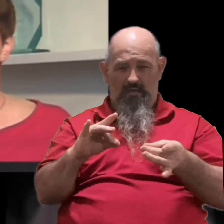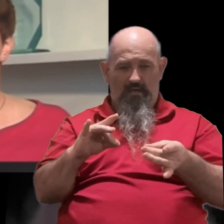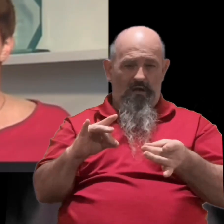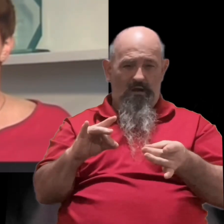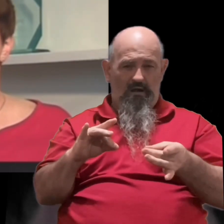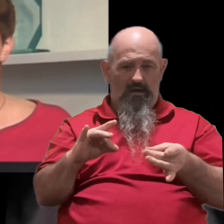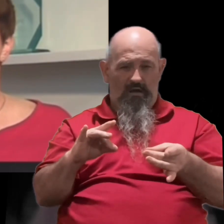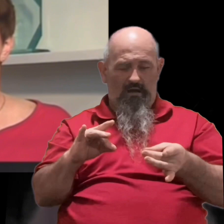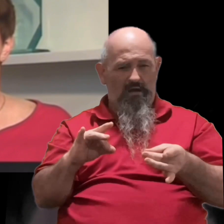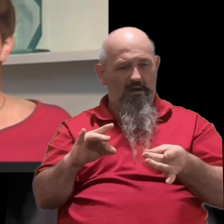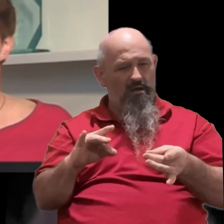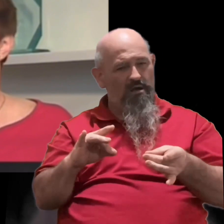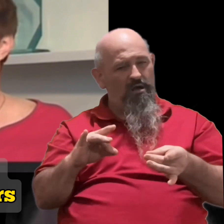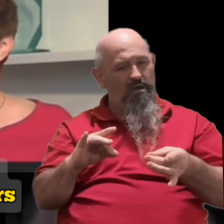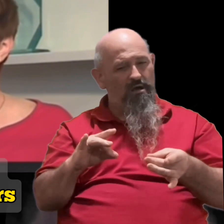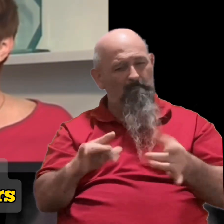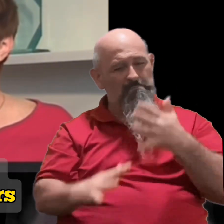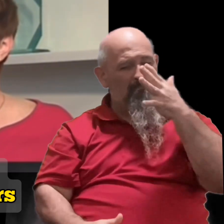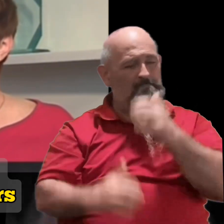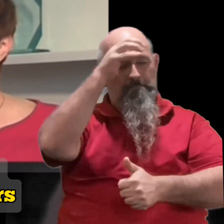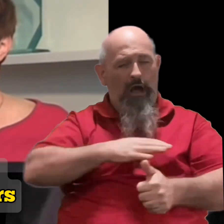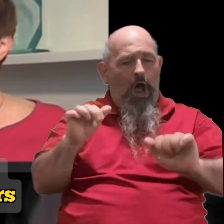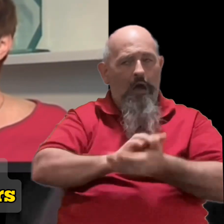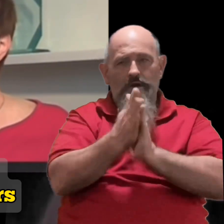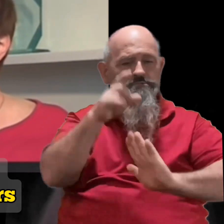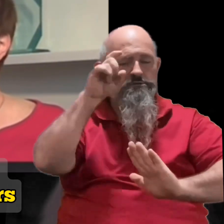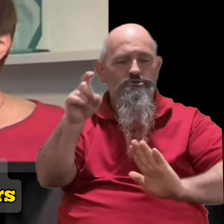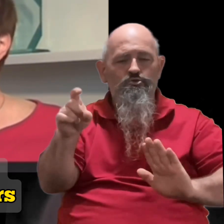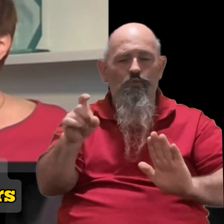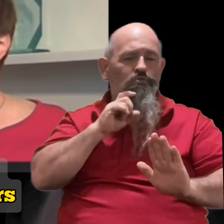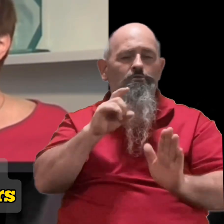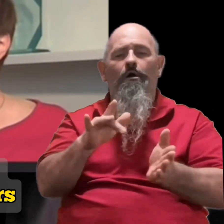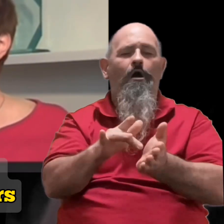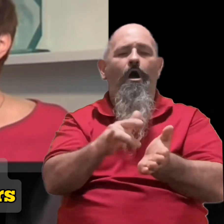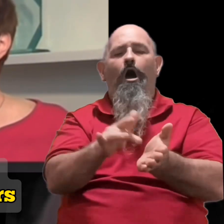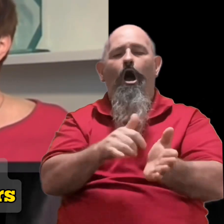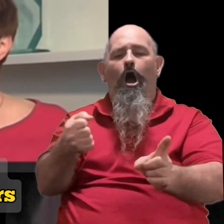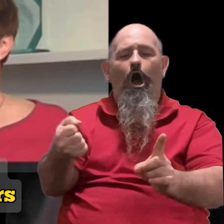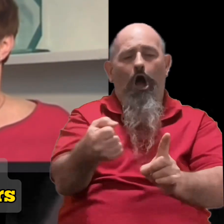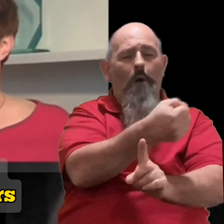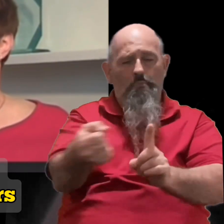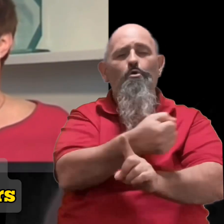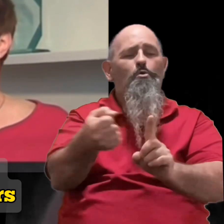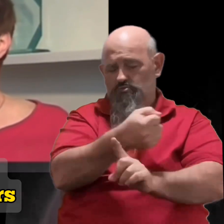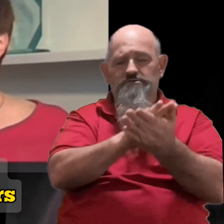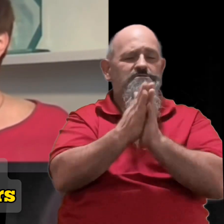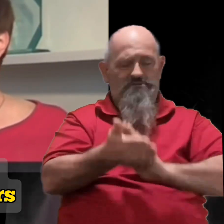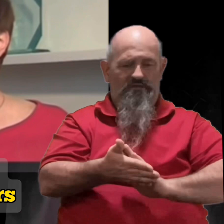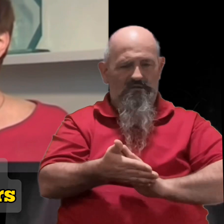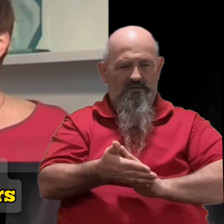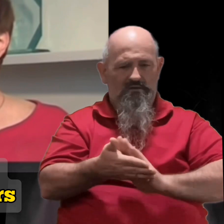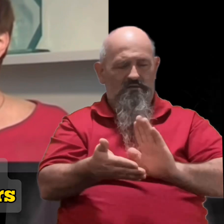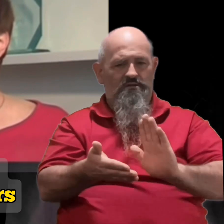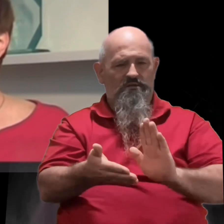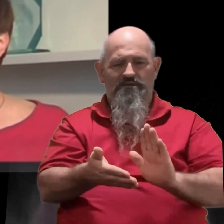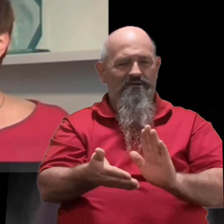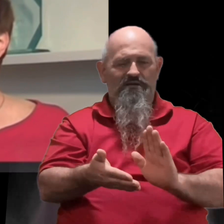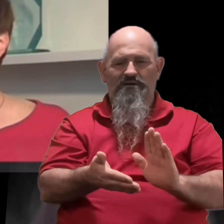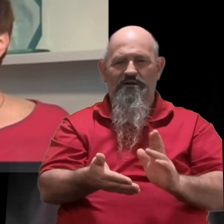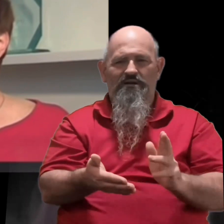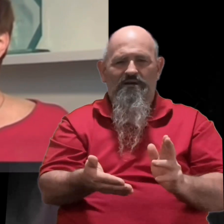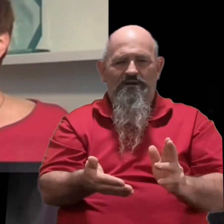said that most men could become sexual abusers.